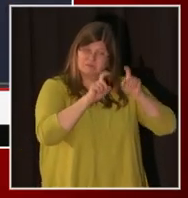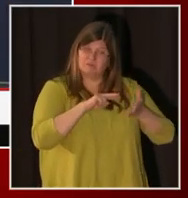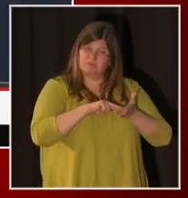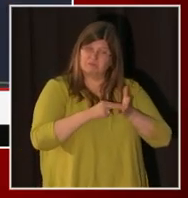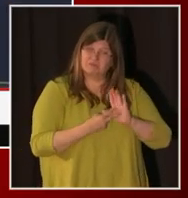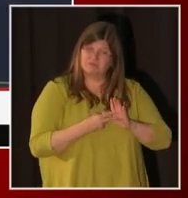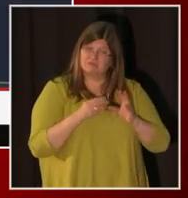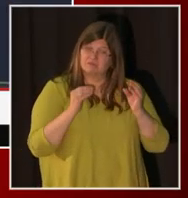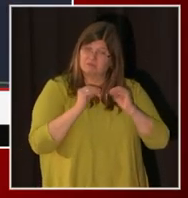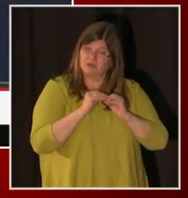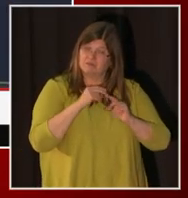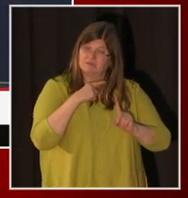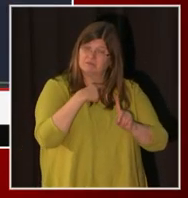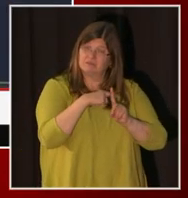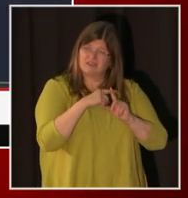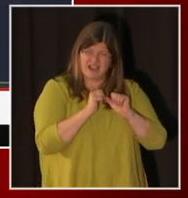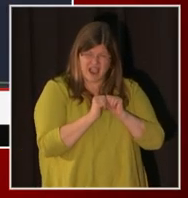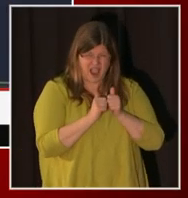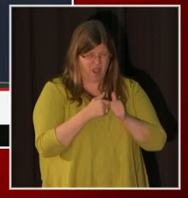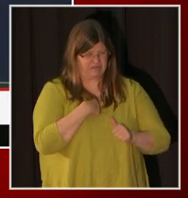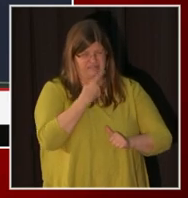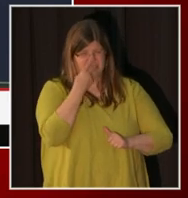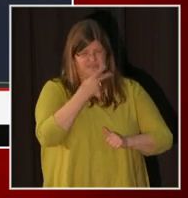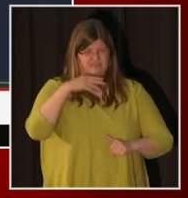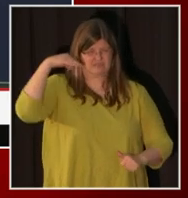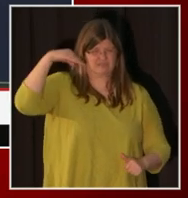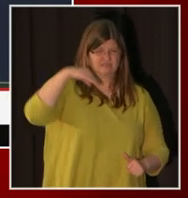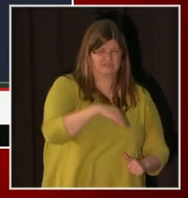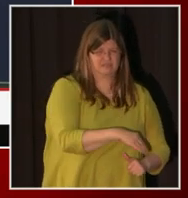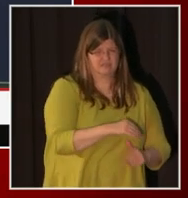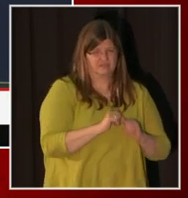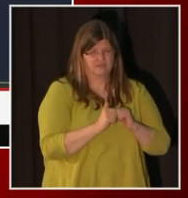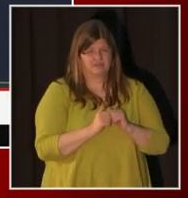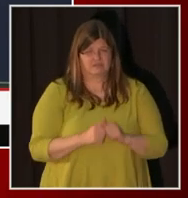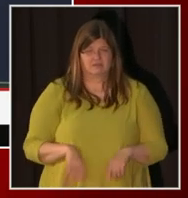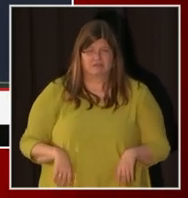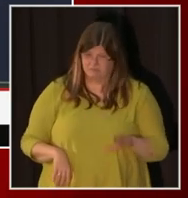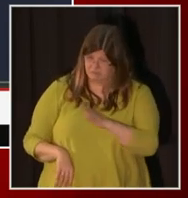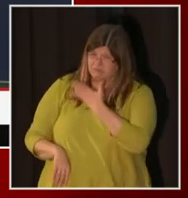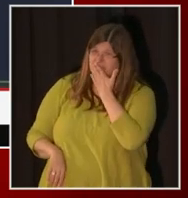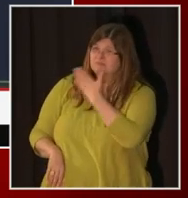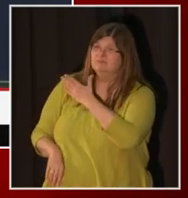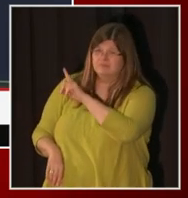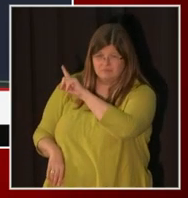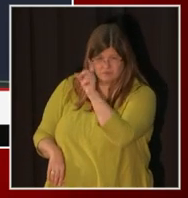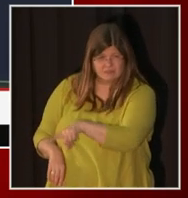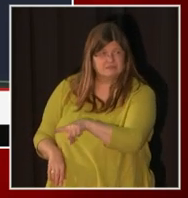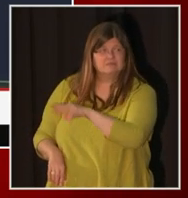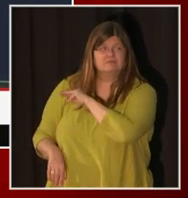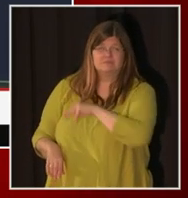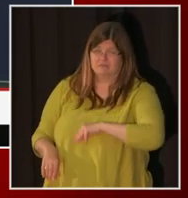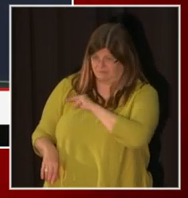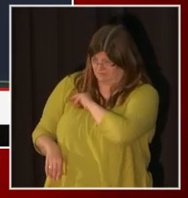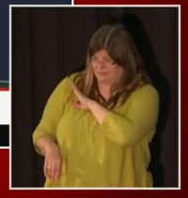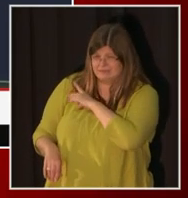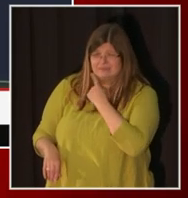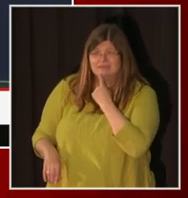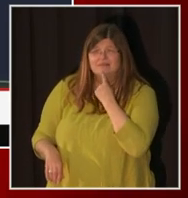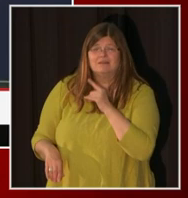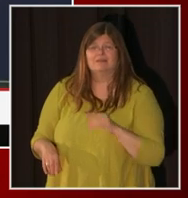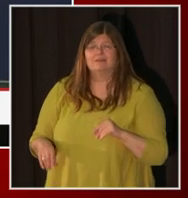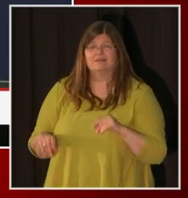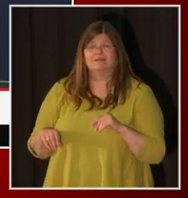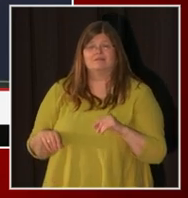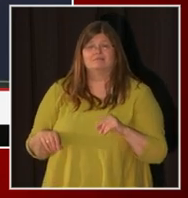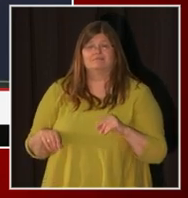An astute observation. So we can test more people and still see a downward trend